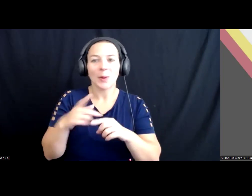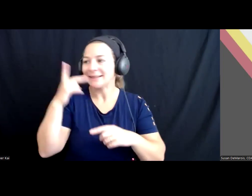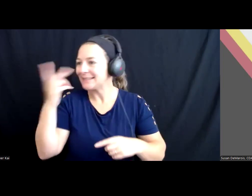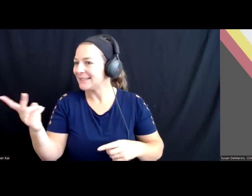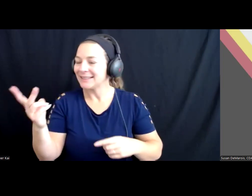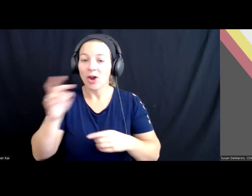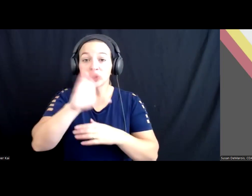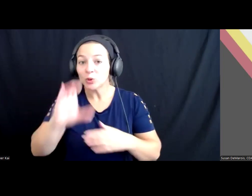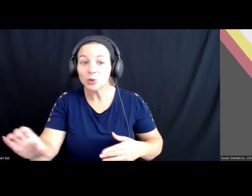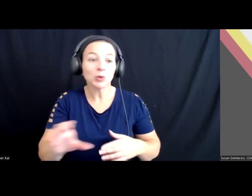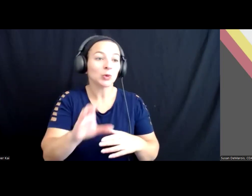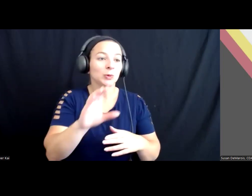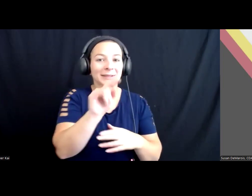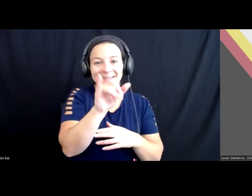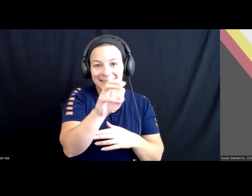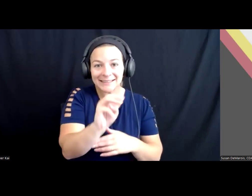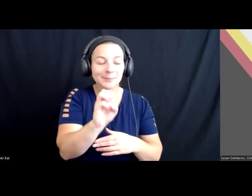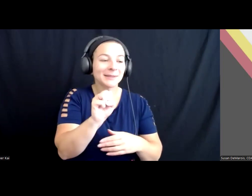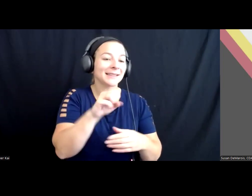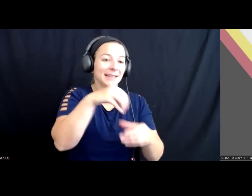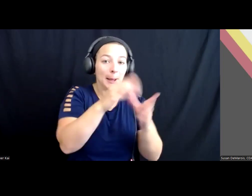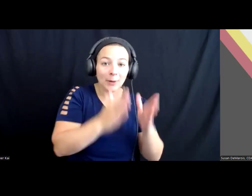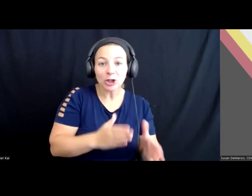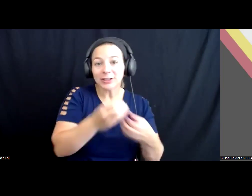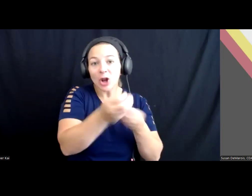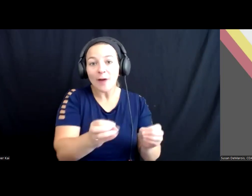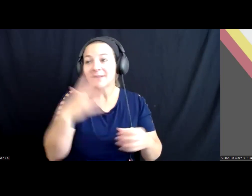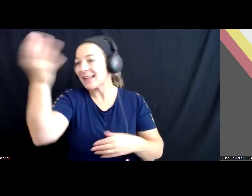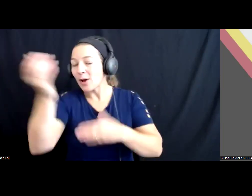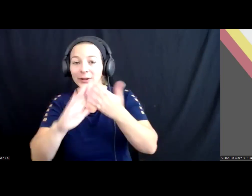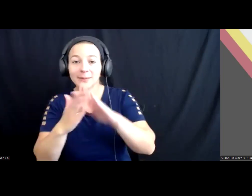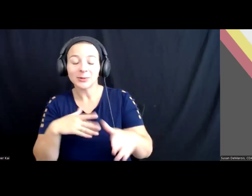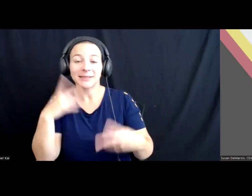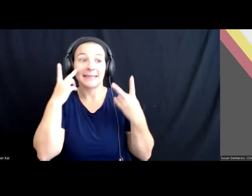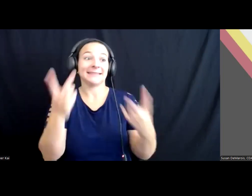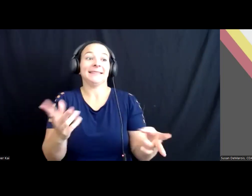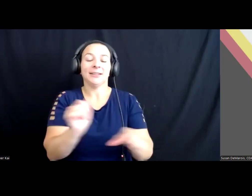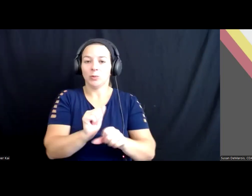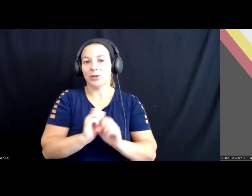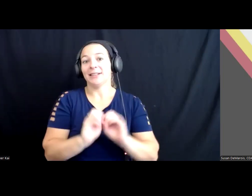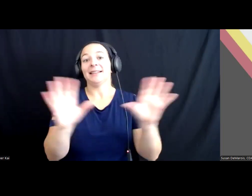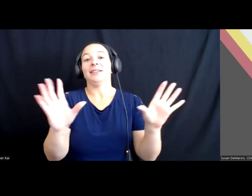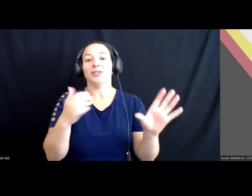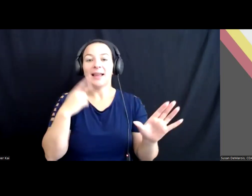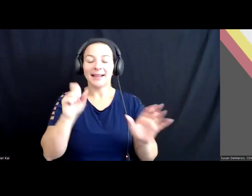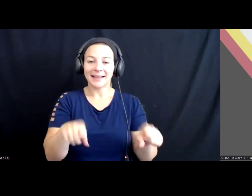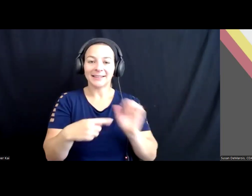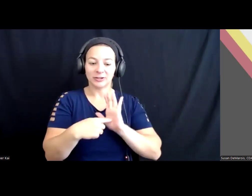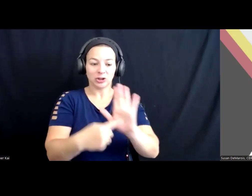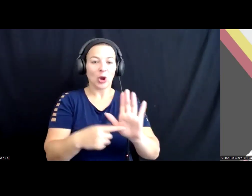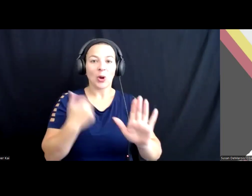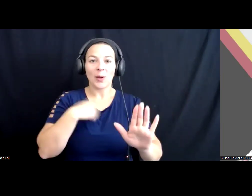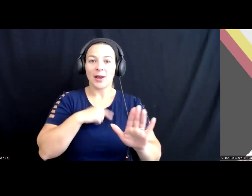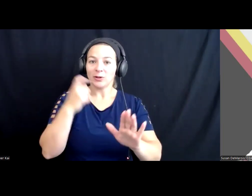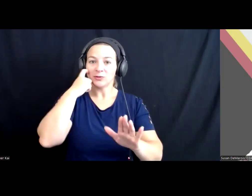Zoom, Teams, in person, in the office, or in the community. And I can hold up our recent submission to the Administration